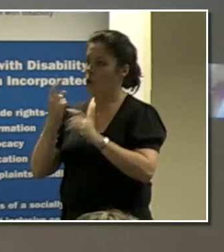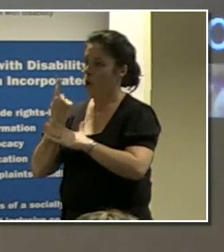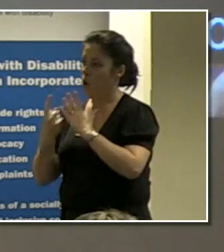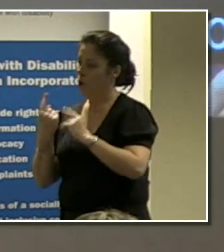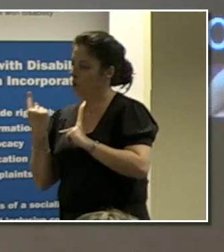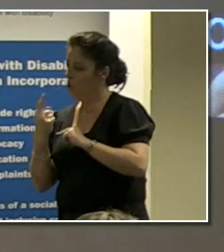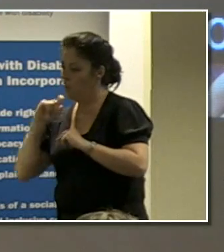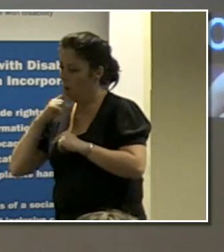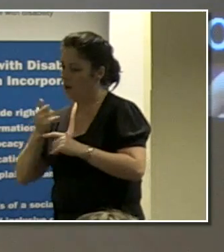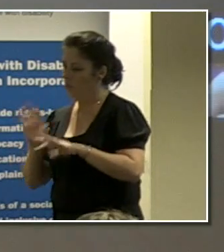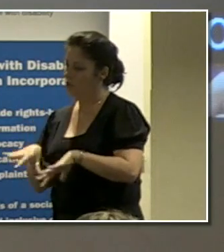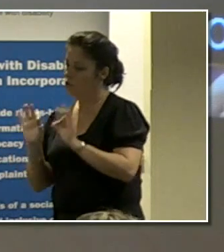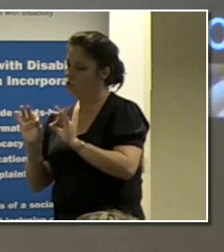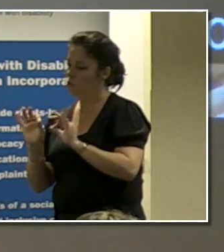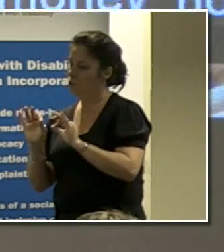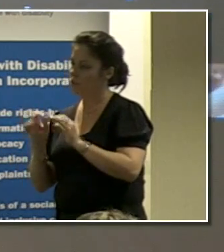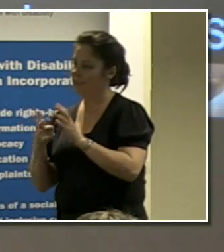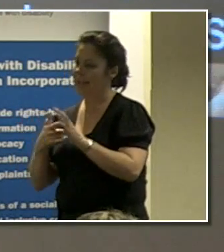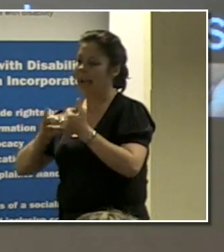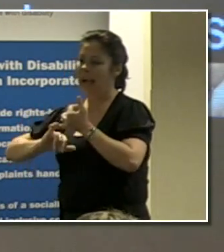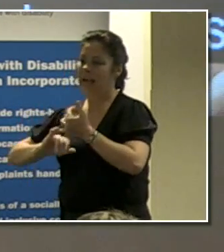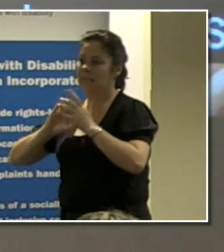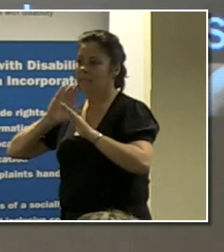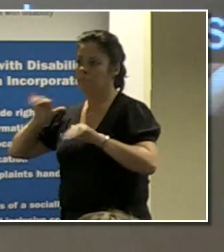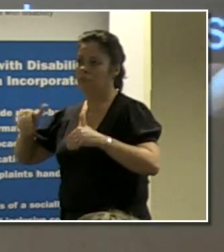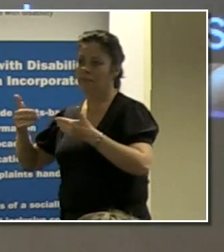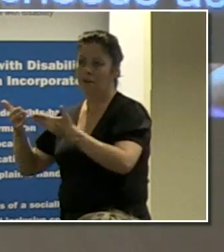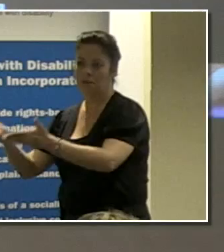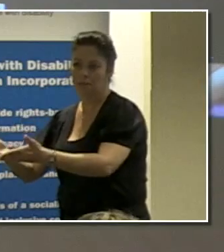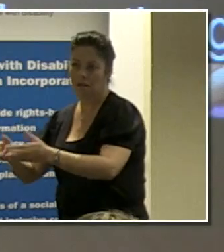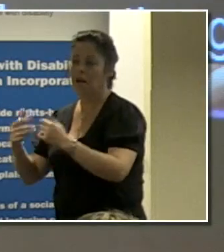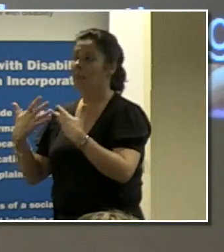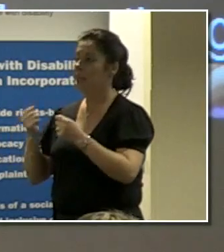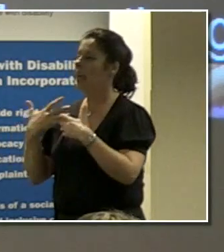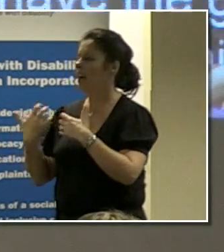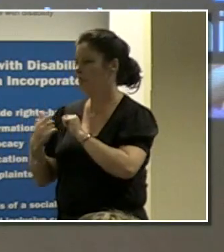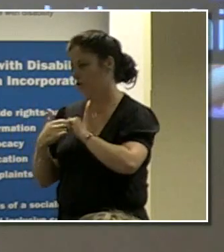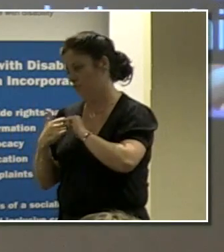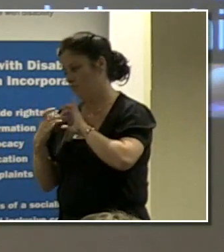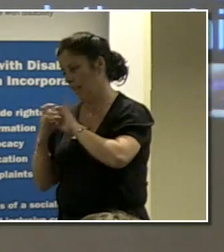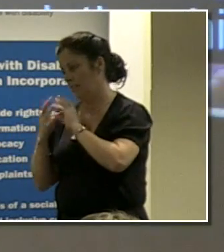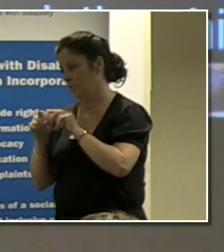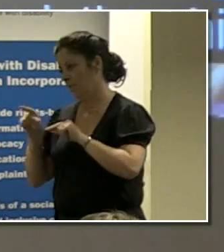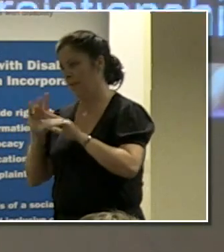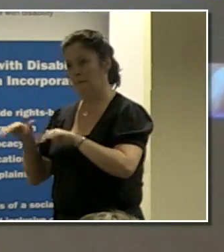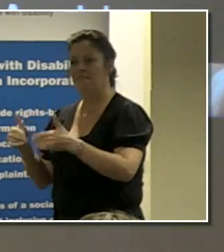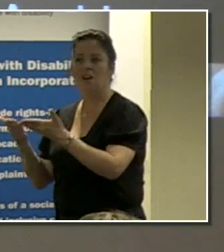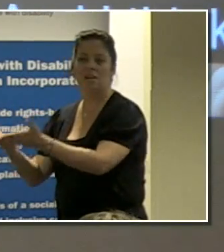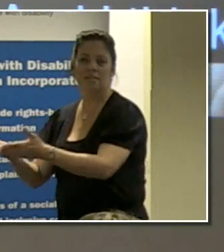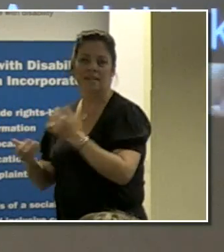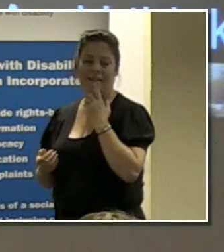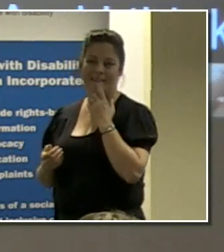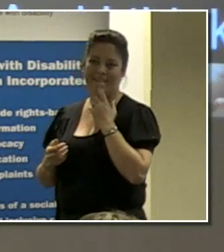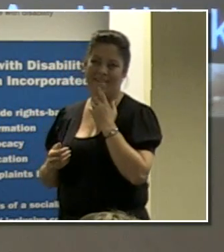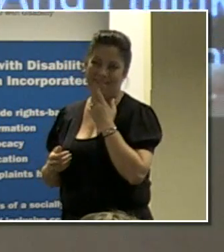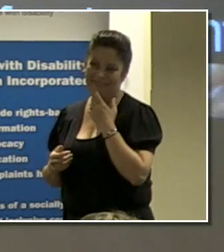they will choose as a provider and then have the government have the relationship with the provider. And I think that's the big fundamental issue to